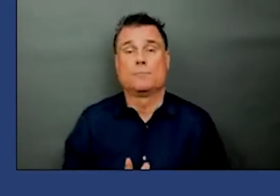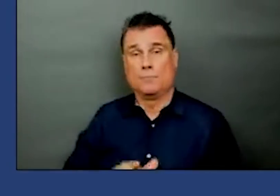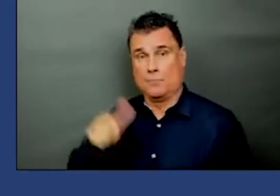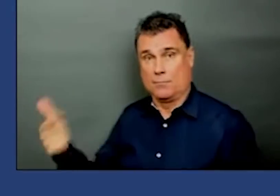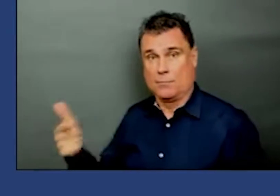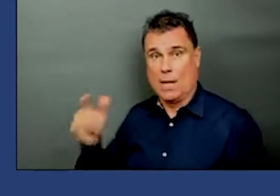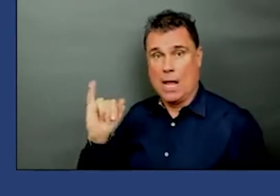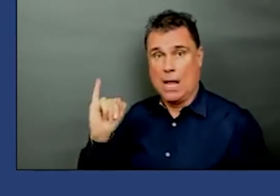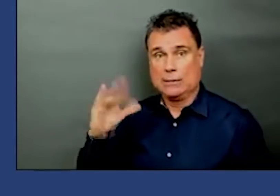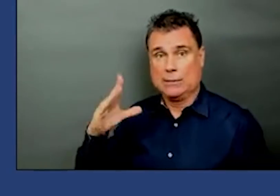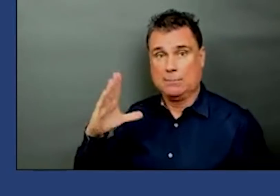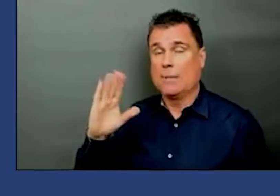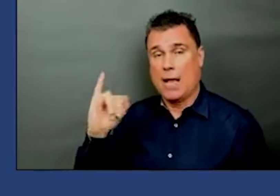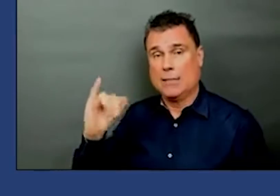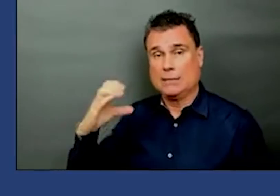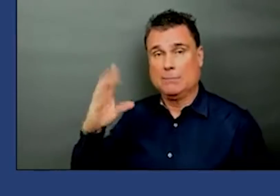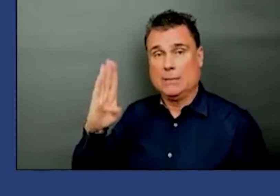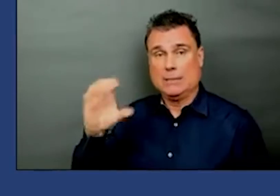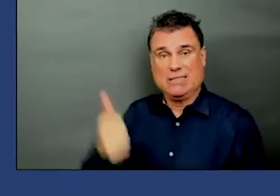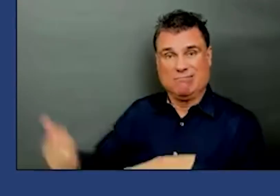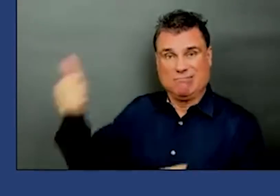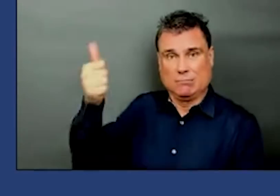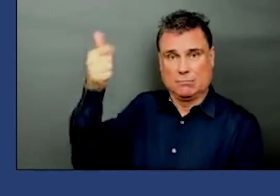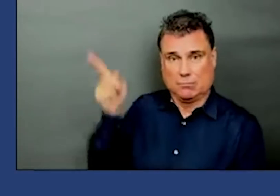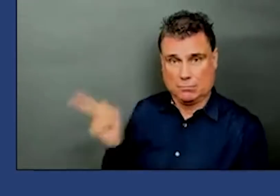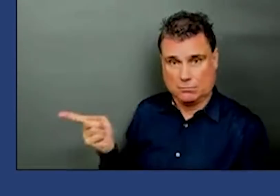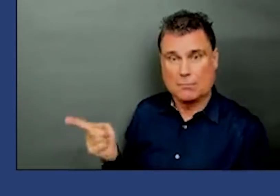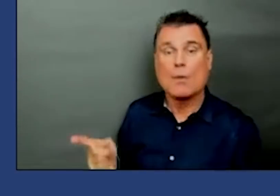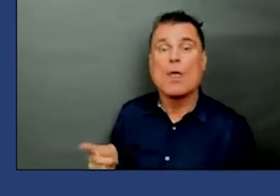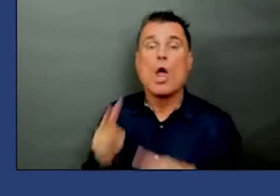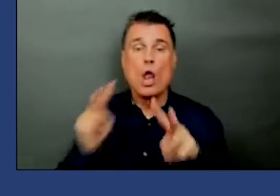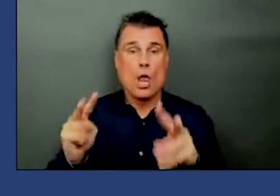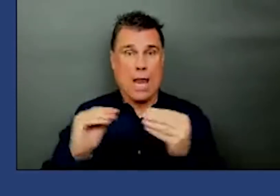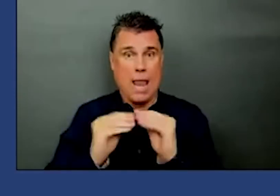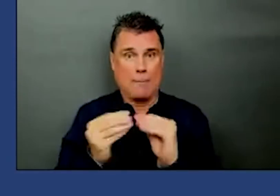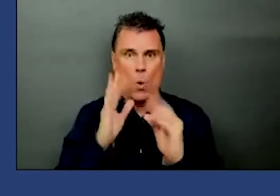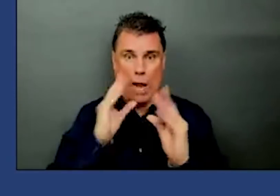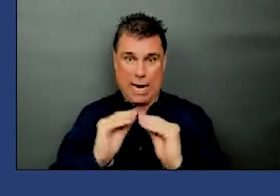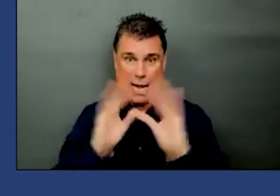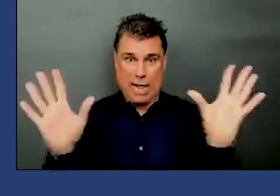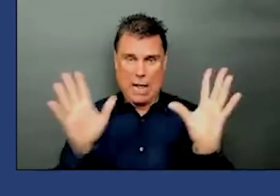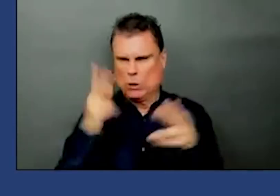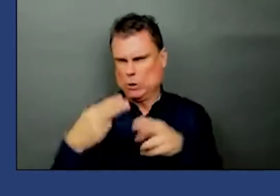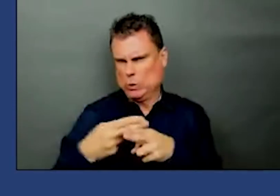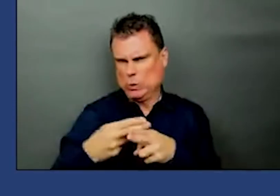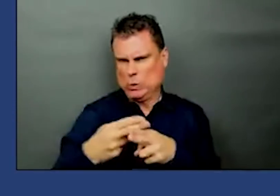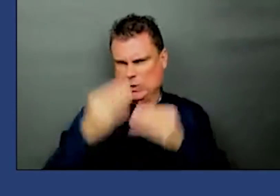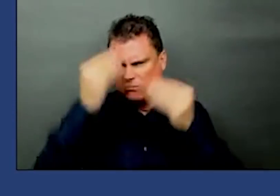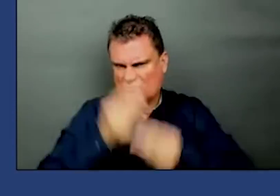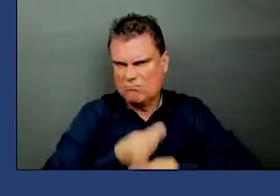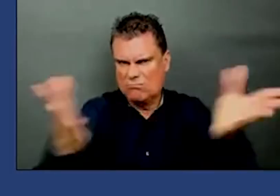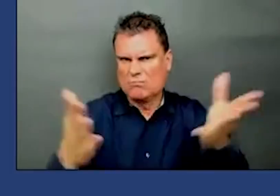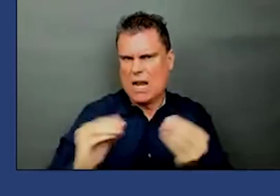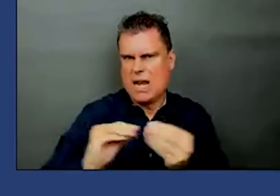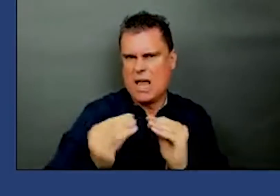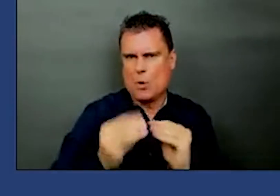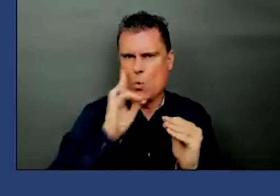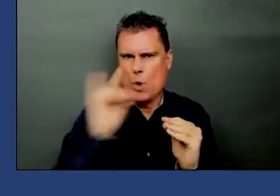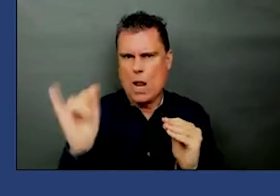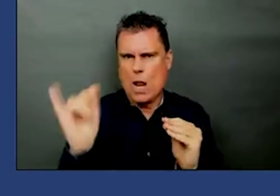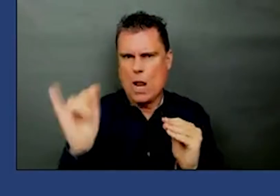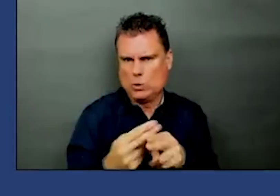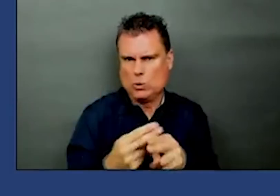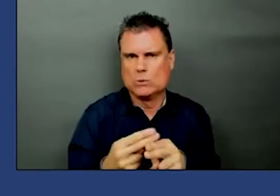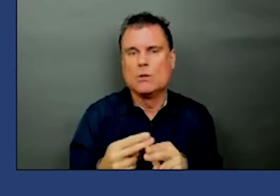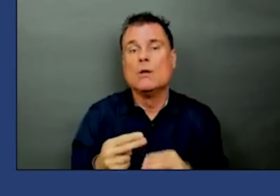Obviously, Q3, which the ink is barely dry on that, Rob, so that will come out in the context of government's Q3 release. I